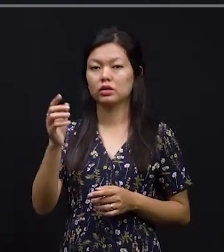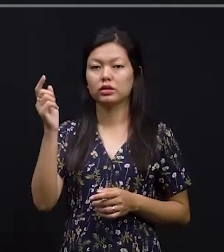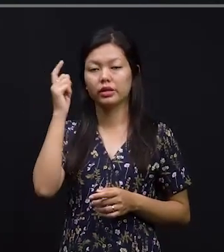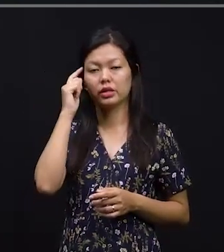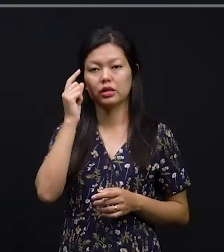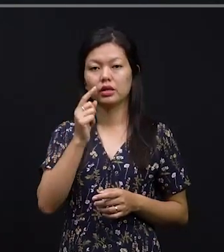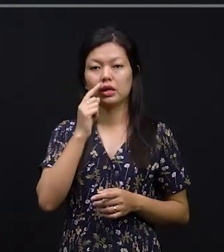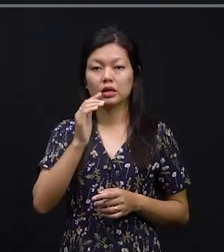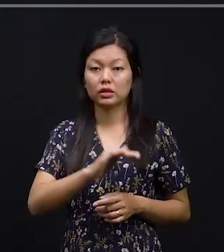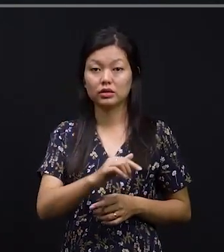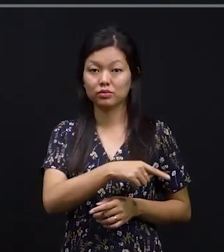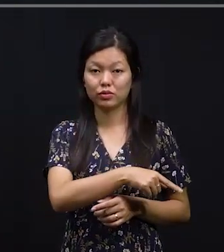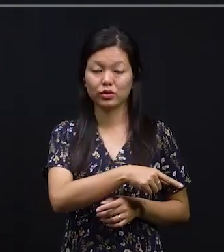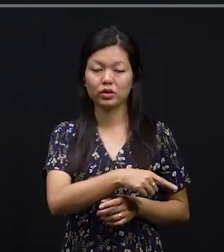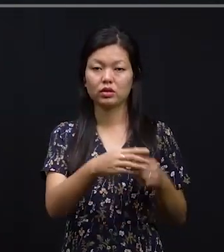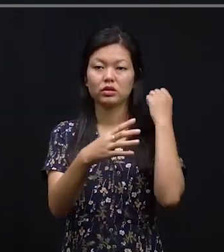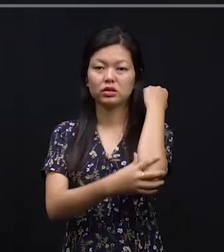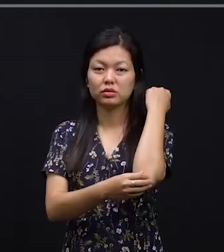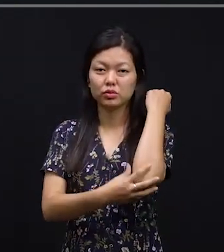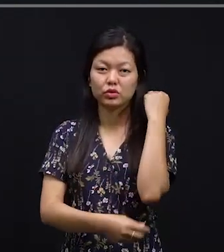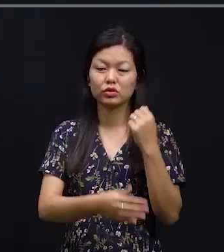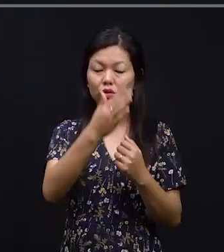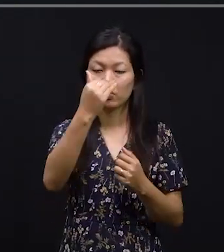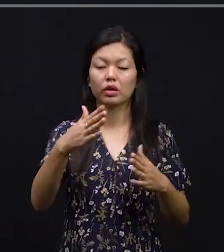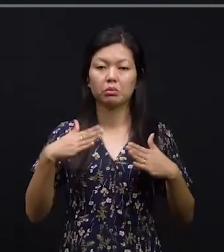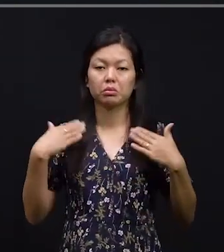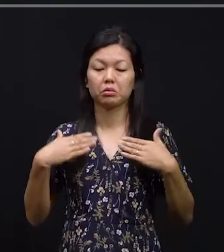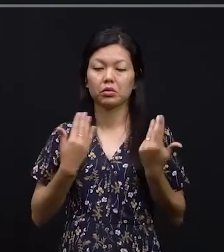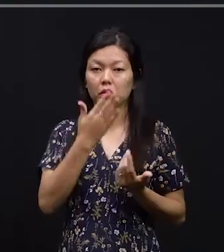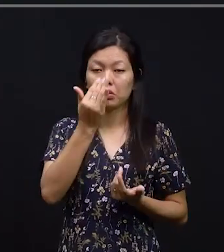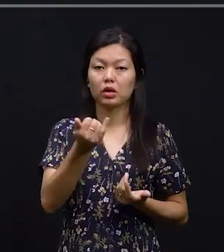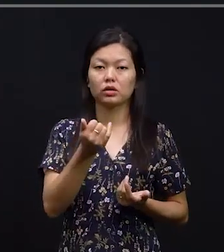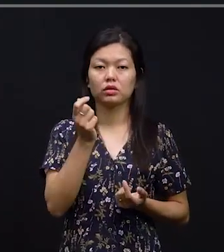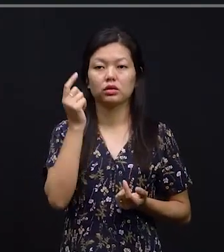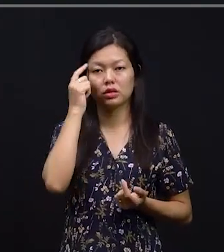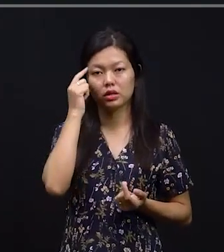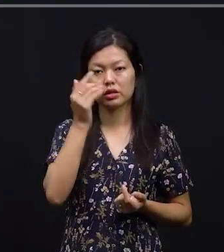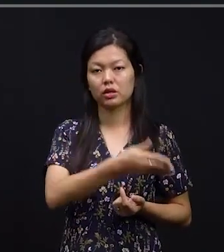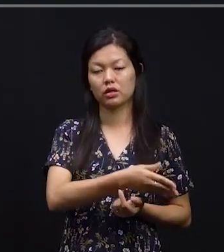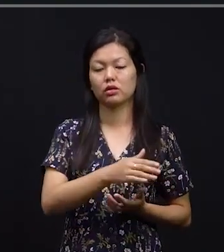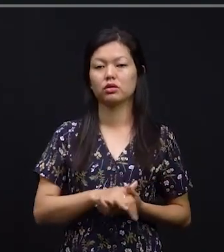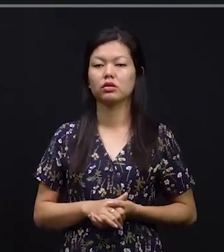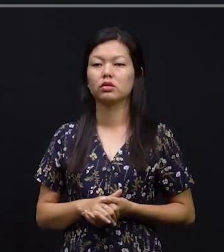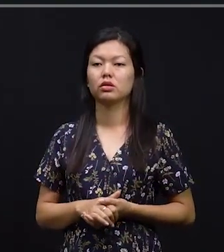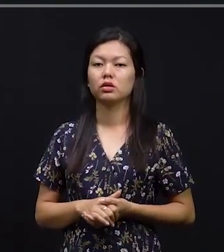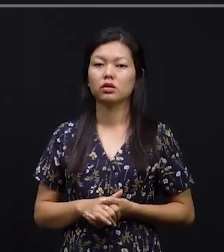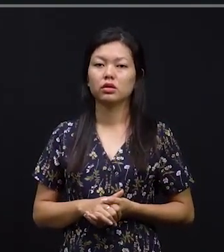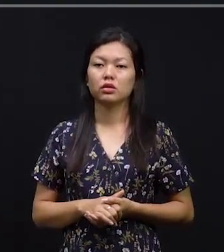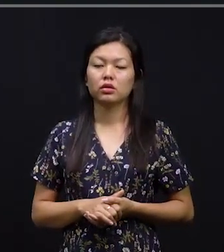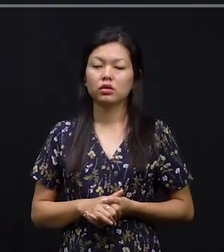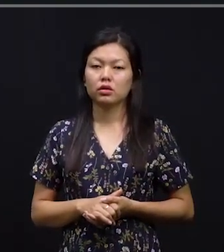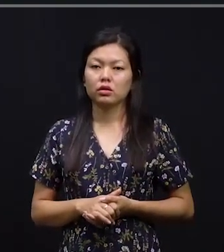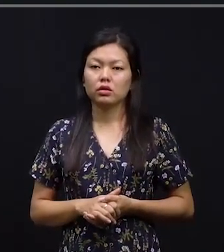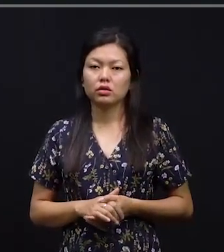listen. The boy said, okay, so you have all the money and the wealth that you need in life. You have no right